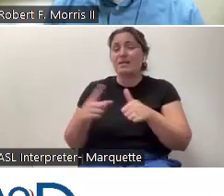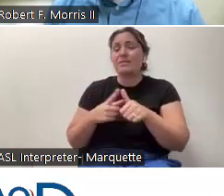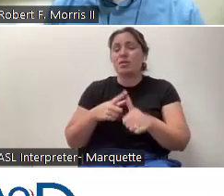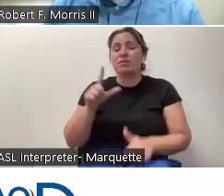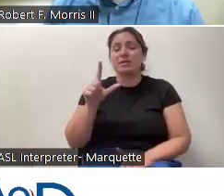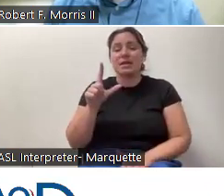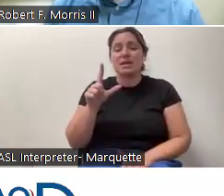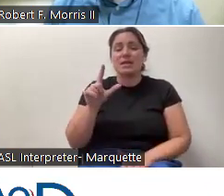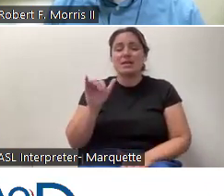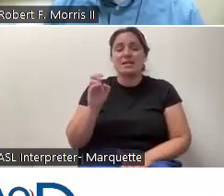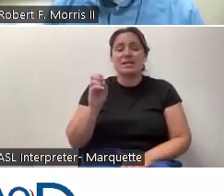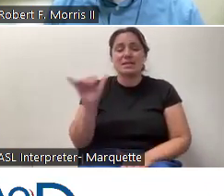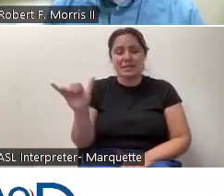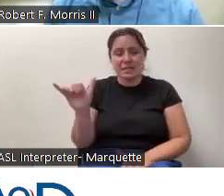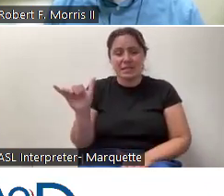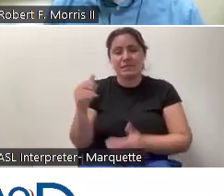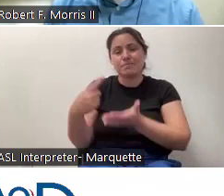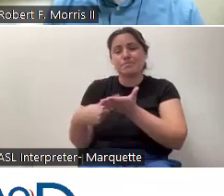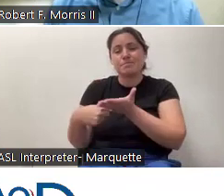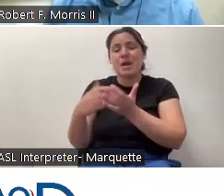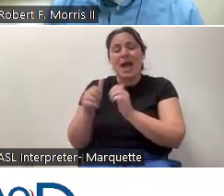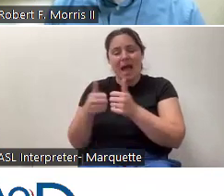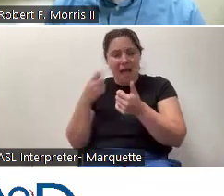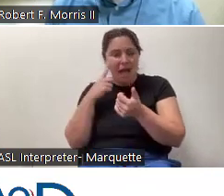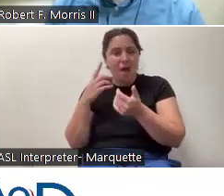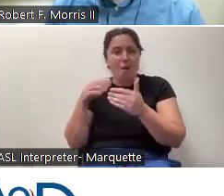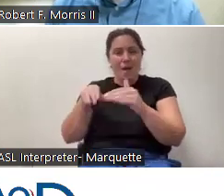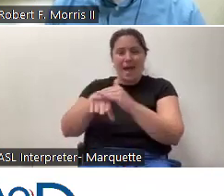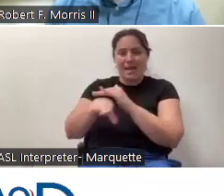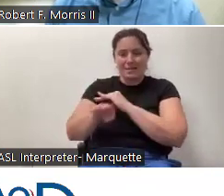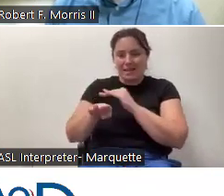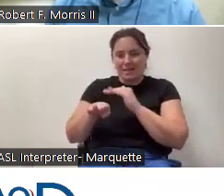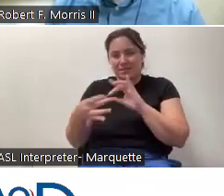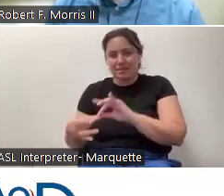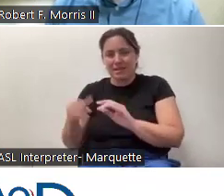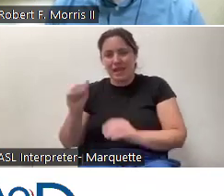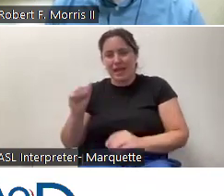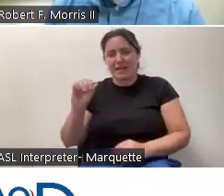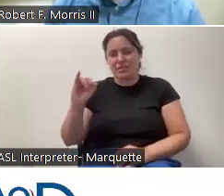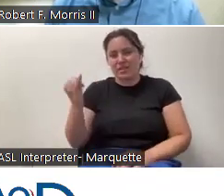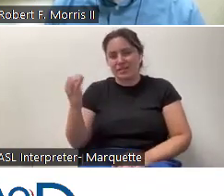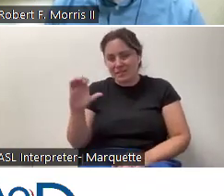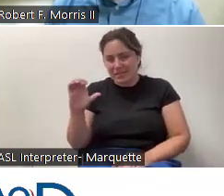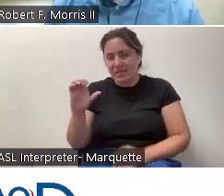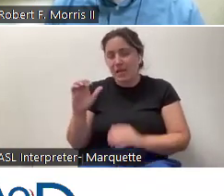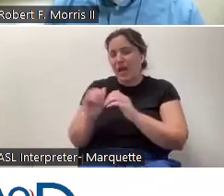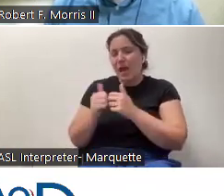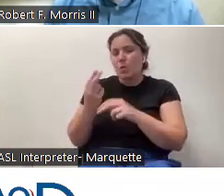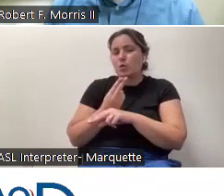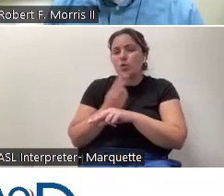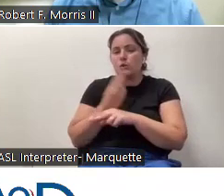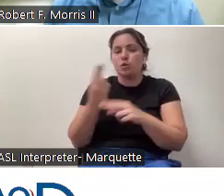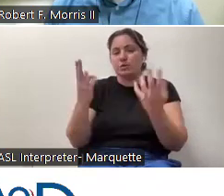about how people with disabilities can access services at an AJC, and also how you've used universal design to